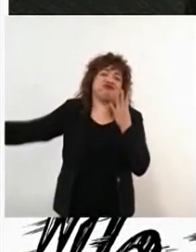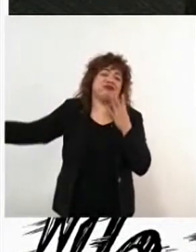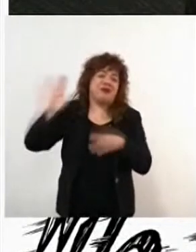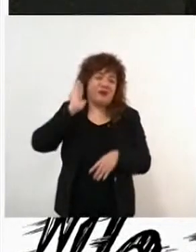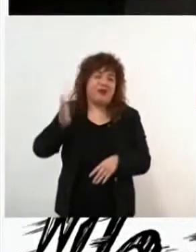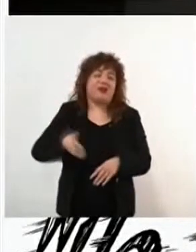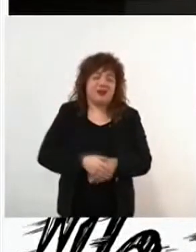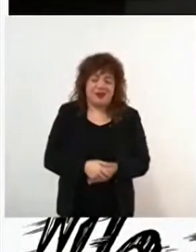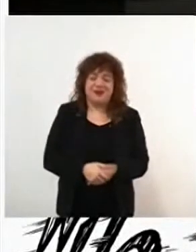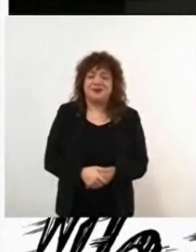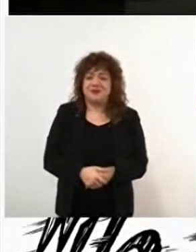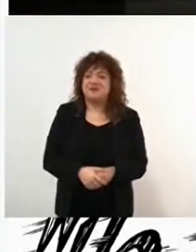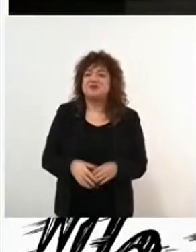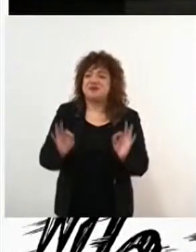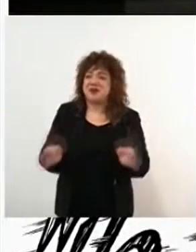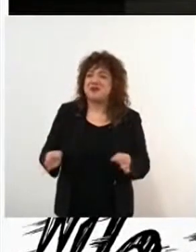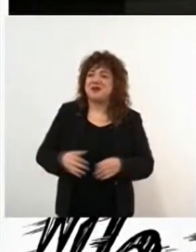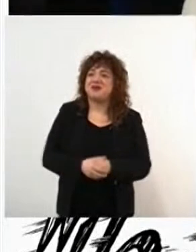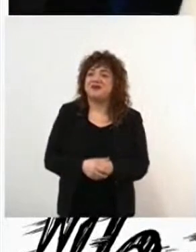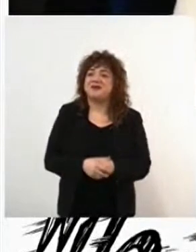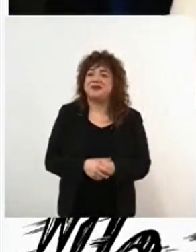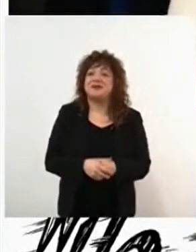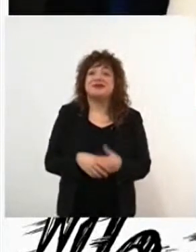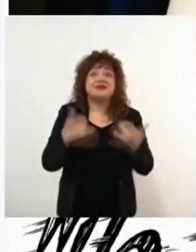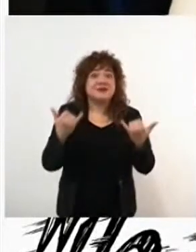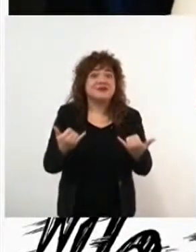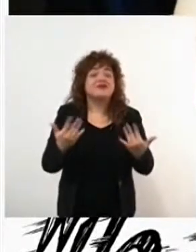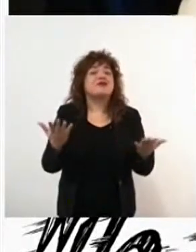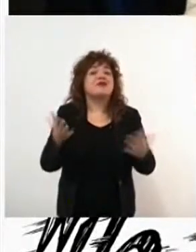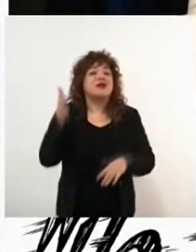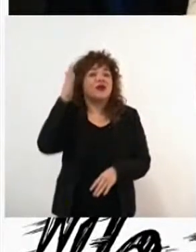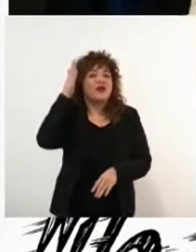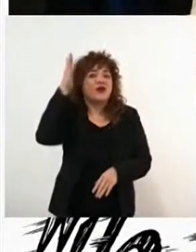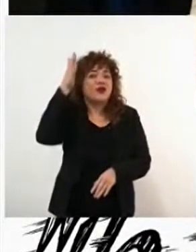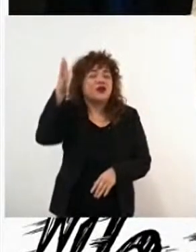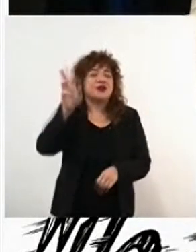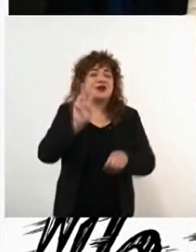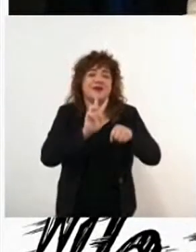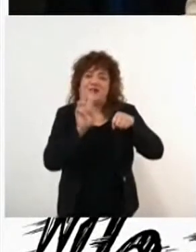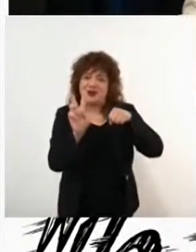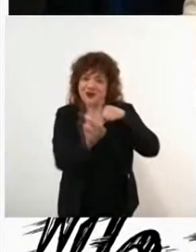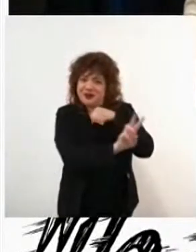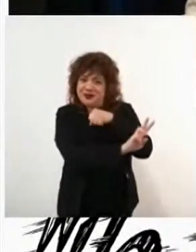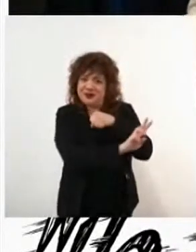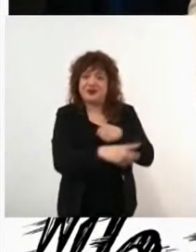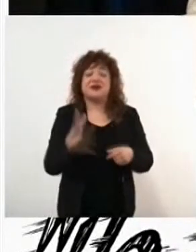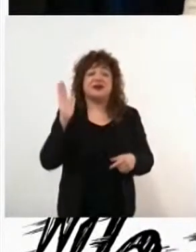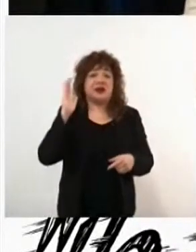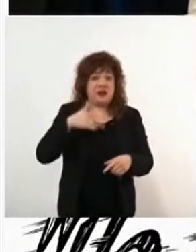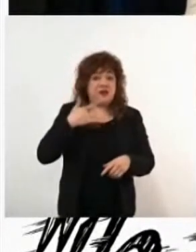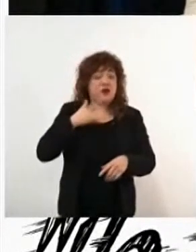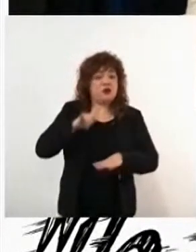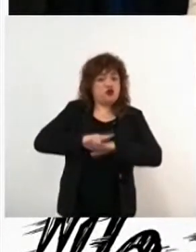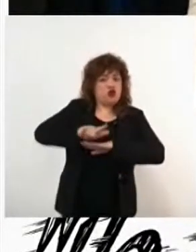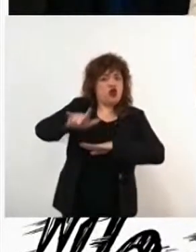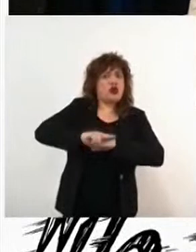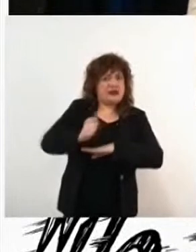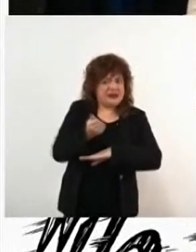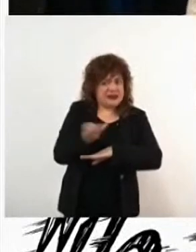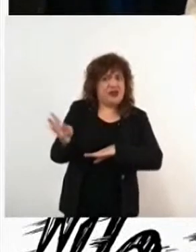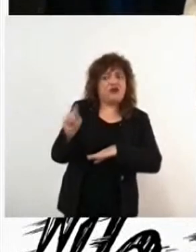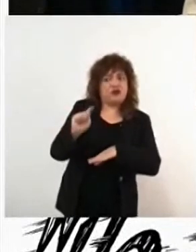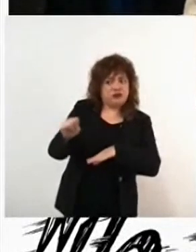Absolutely. So let's talk about the future of Virgin Orbit, actually. I know we have a number of launches coming up. Which one are you most